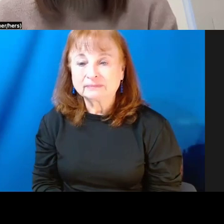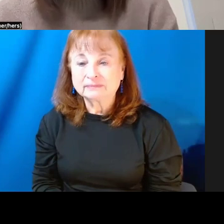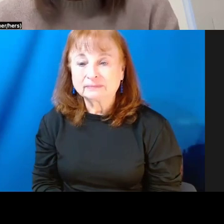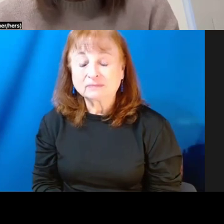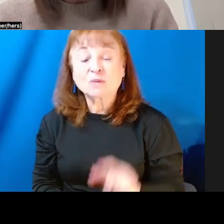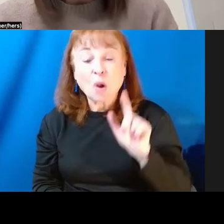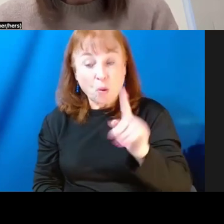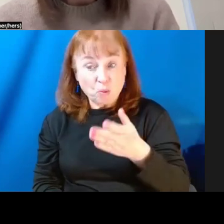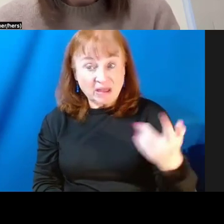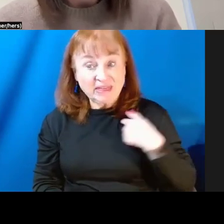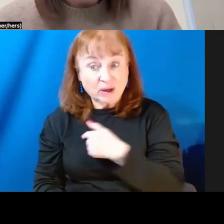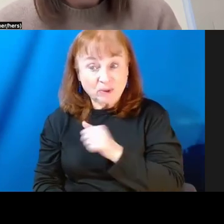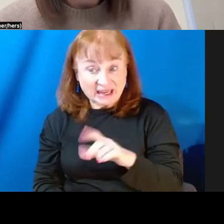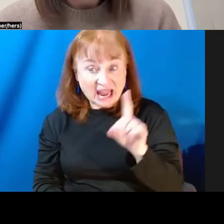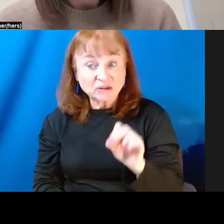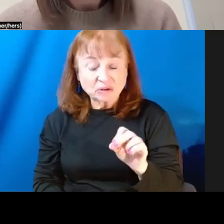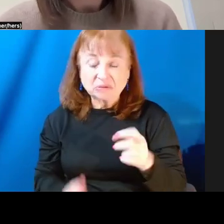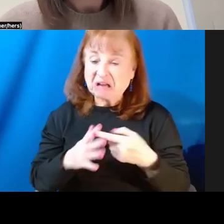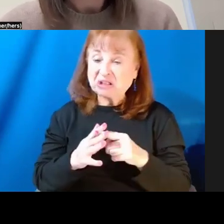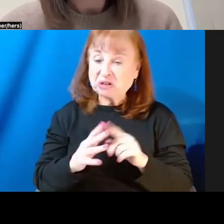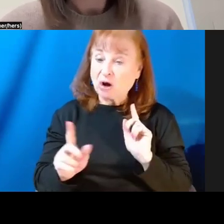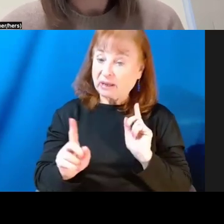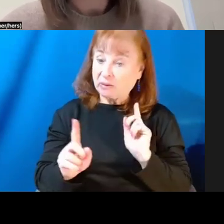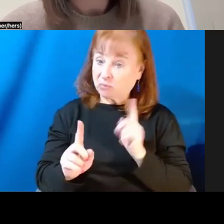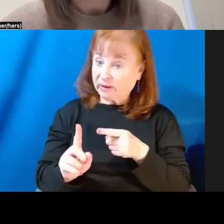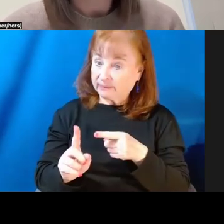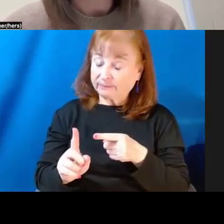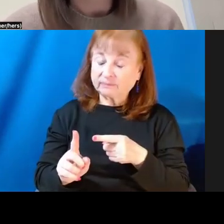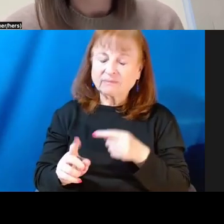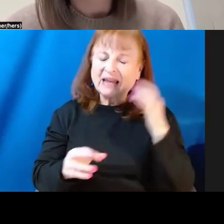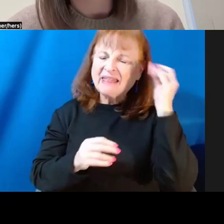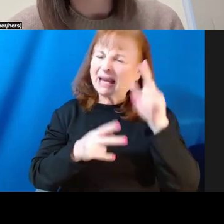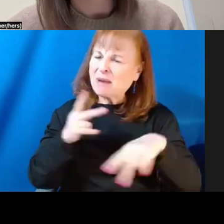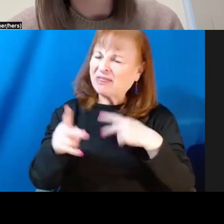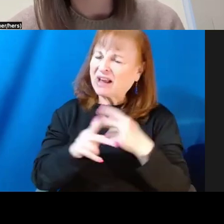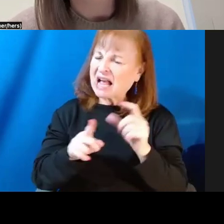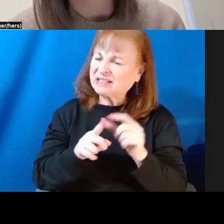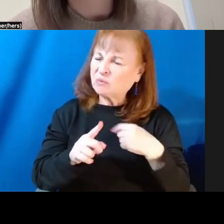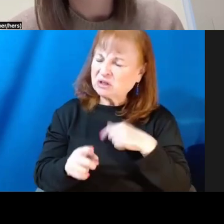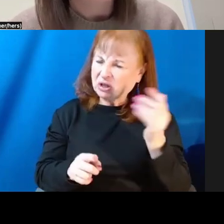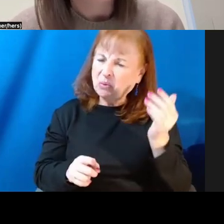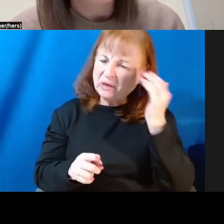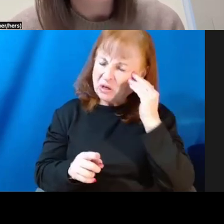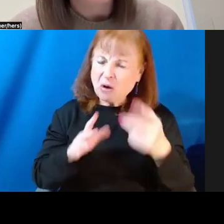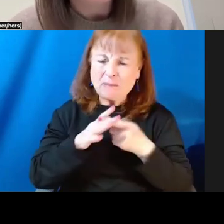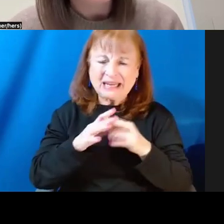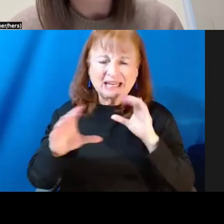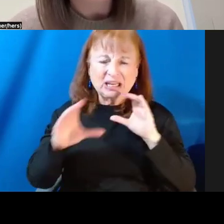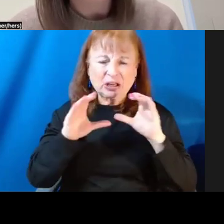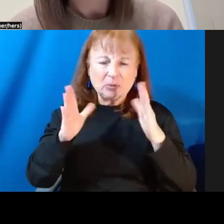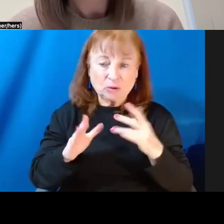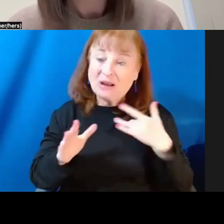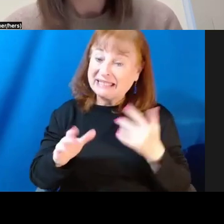One thing we can do as a starting point is to think about the types of words that we know beginning communicators tend to